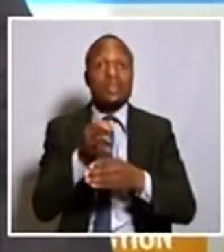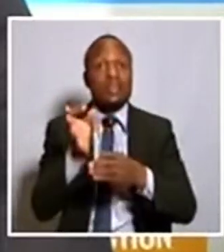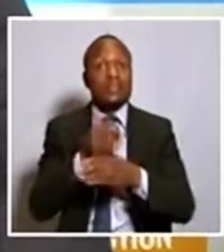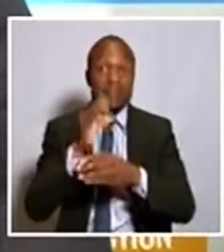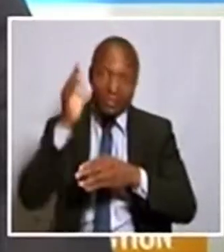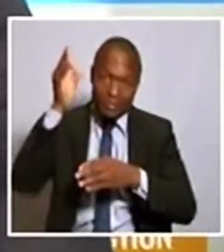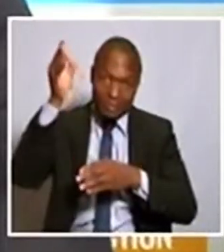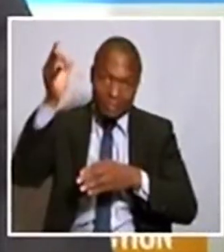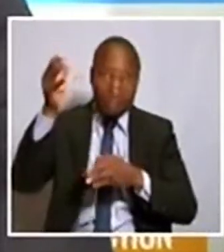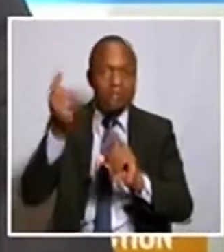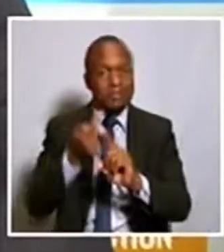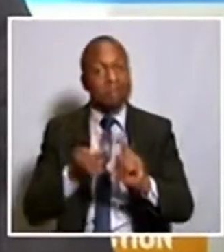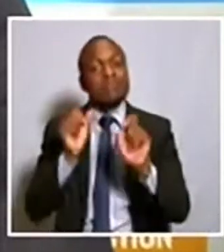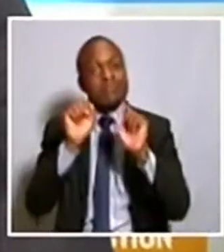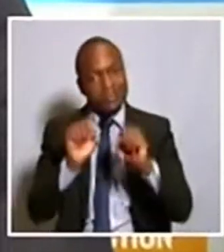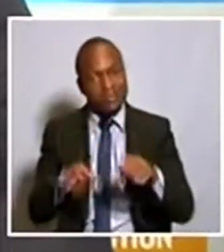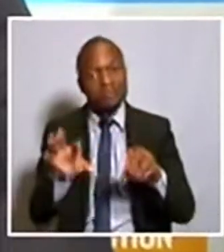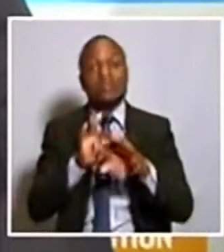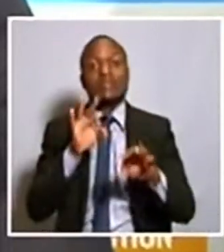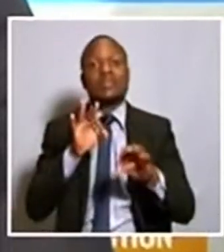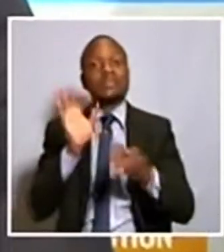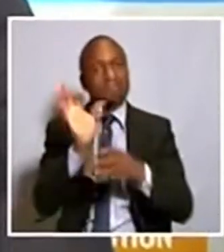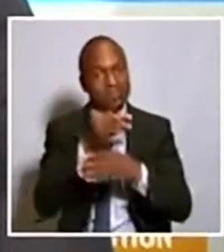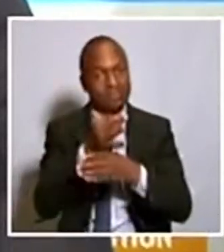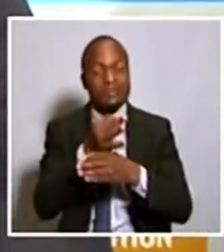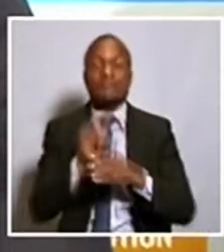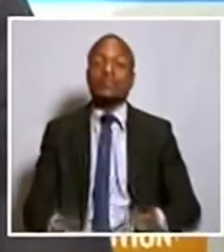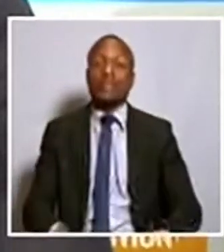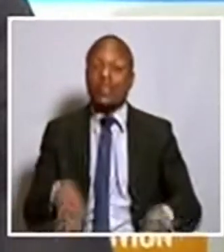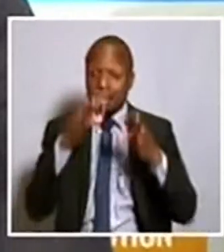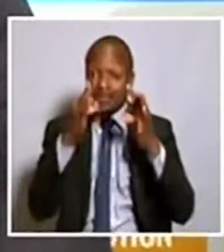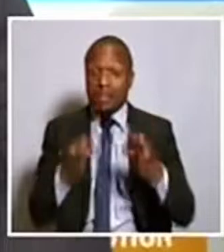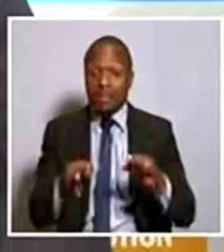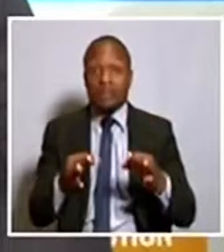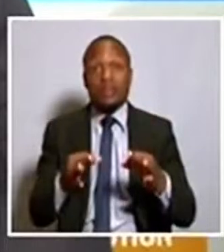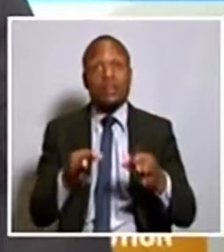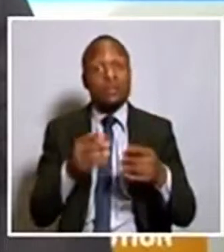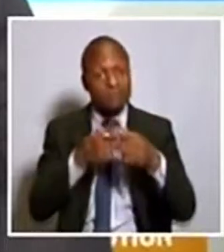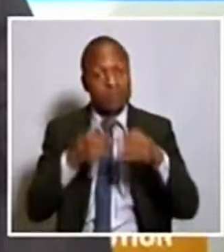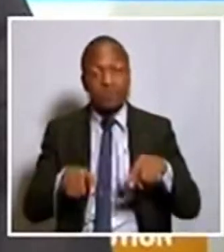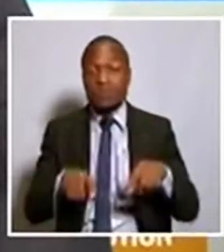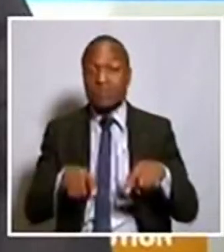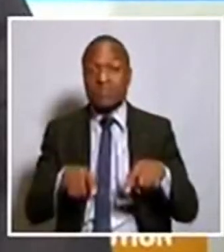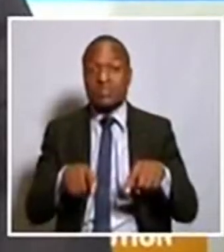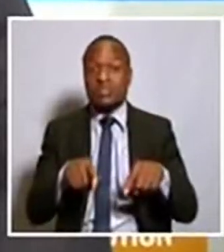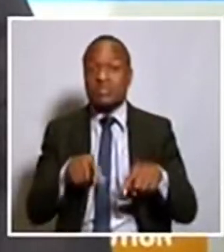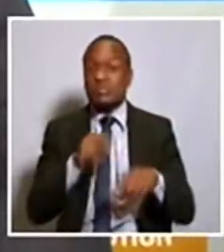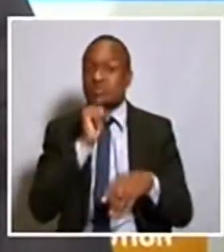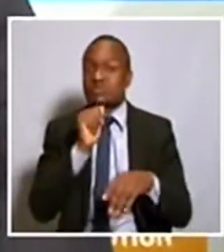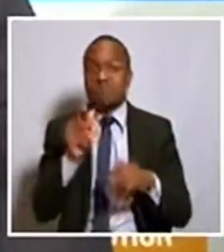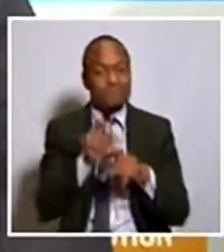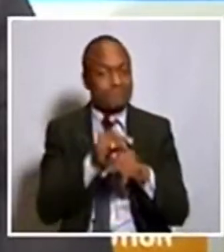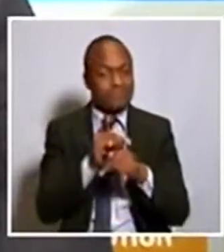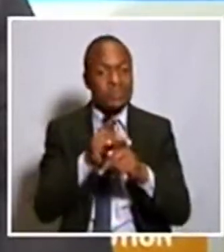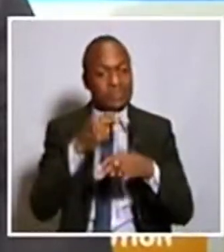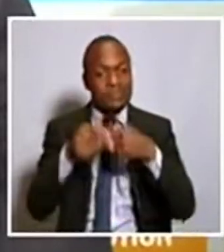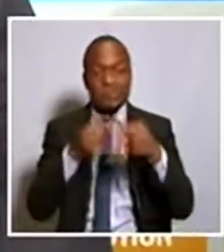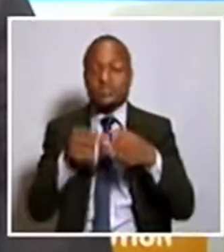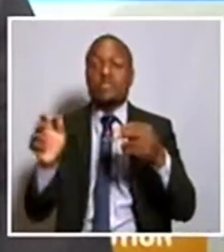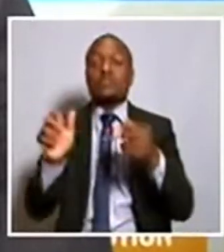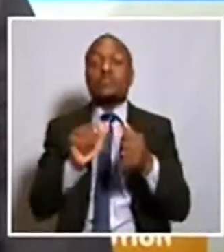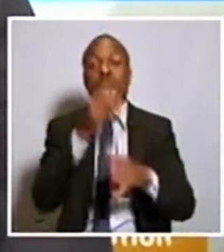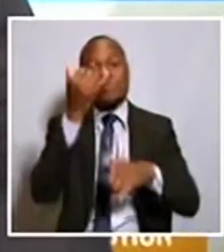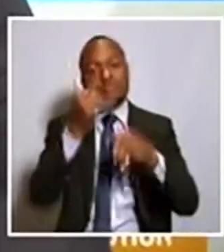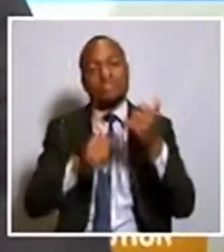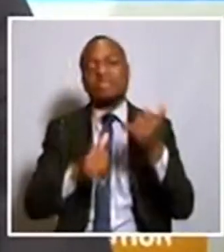future generation, they can find fish. Otherwise, if we happen to be extremely very careless, we'll definitely deplete our